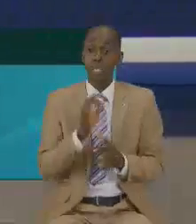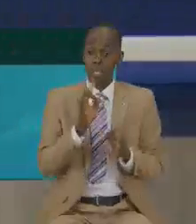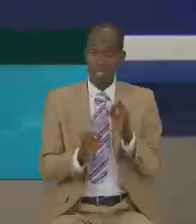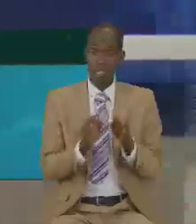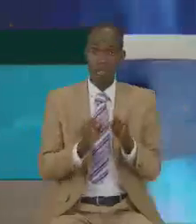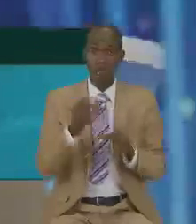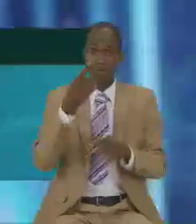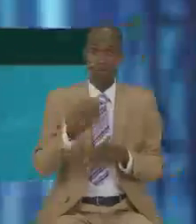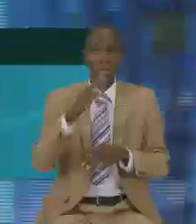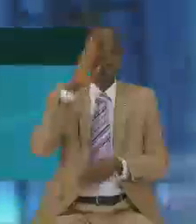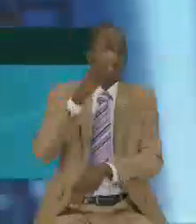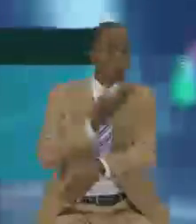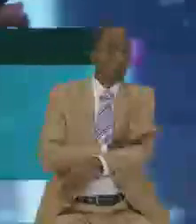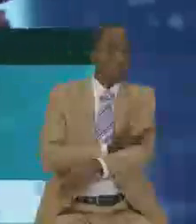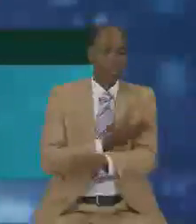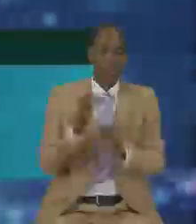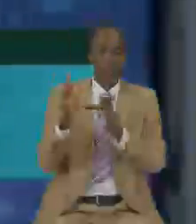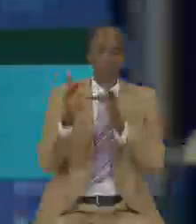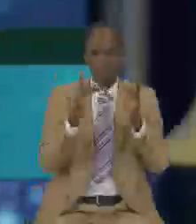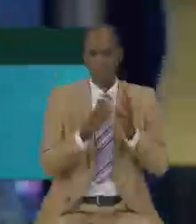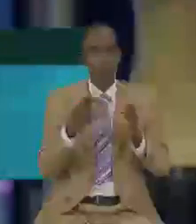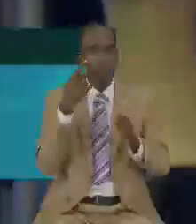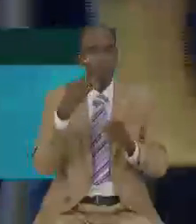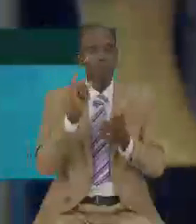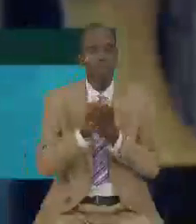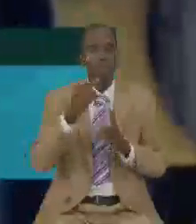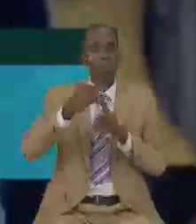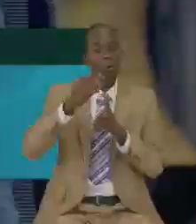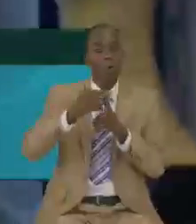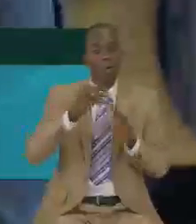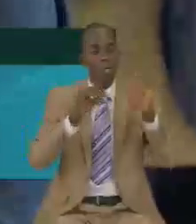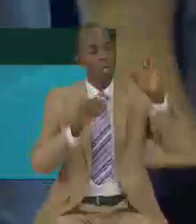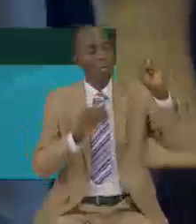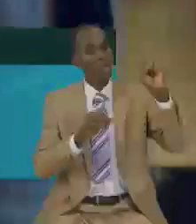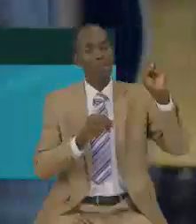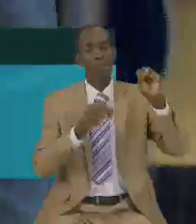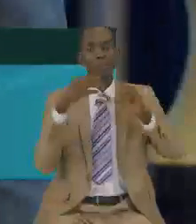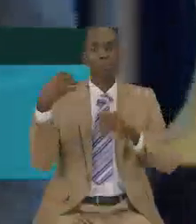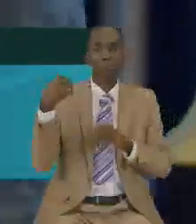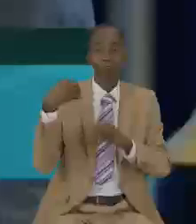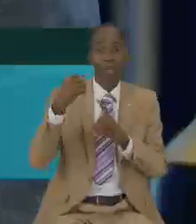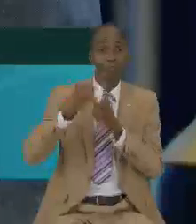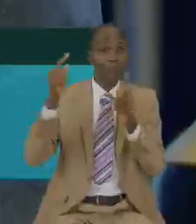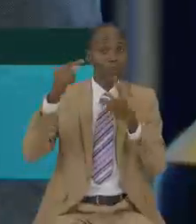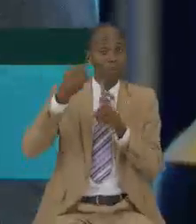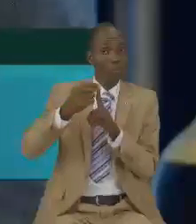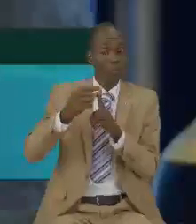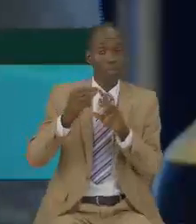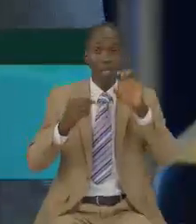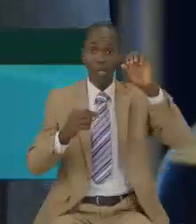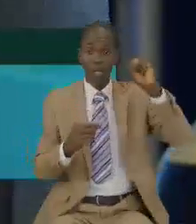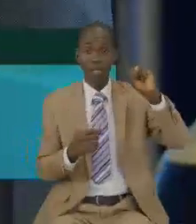the Son, capital S, sent from heaven to break your yoke,